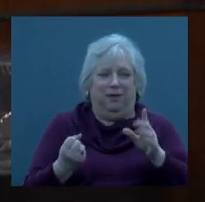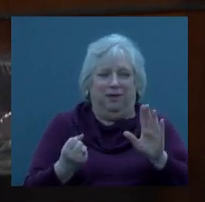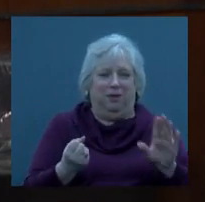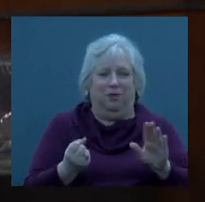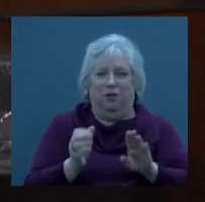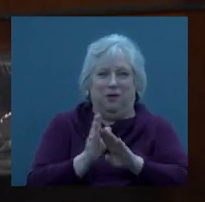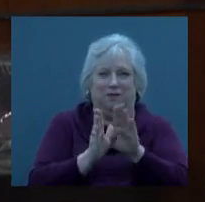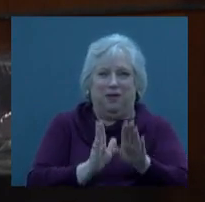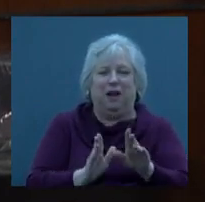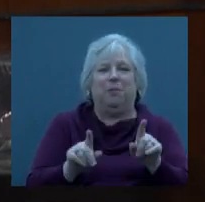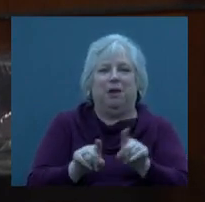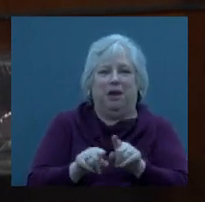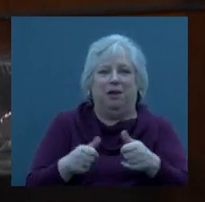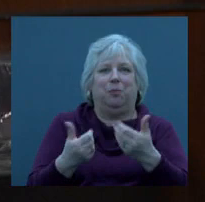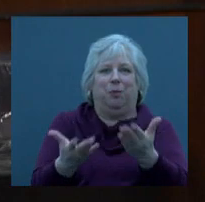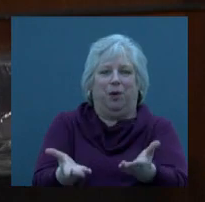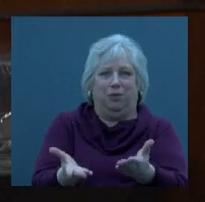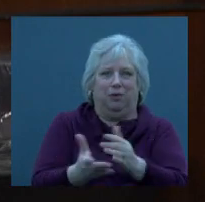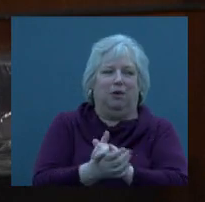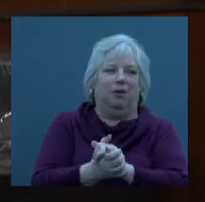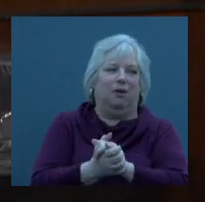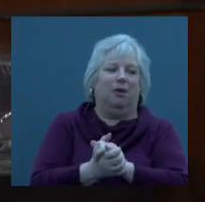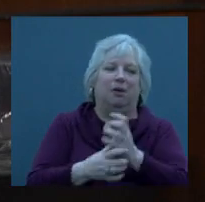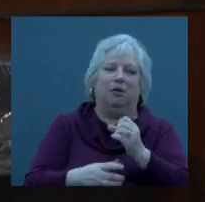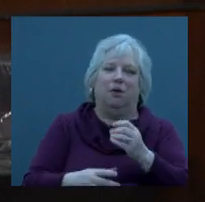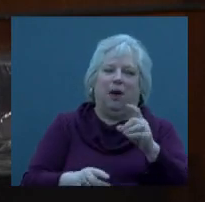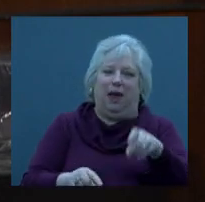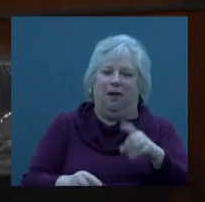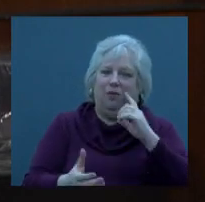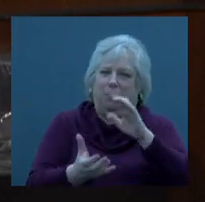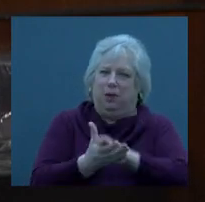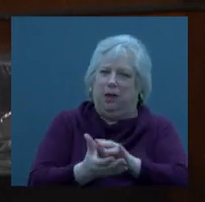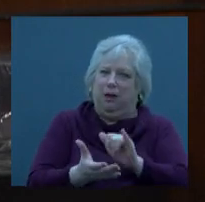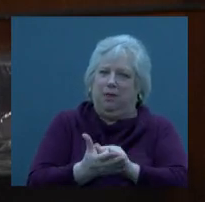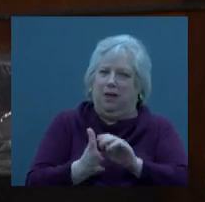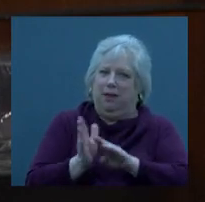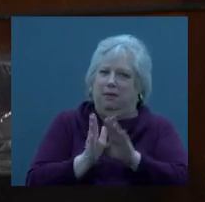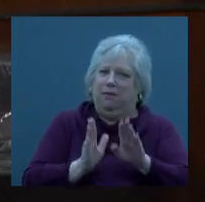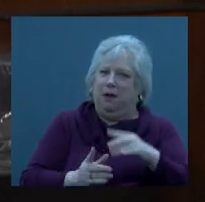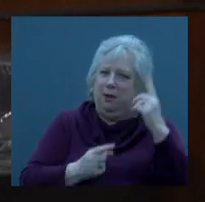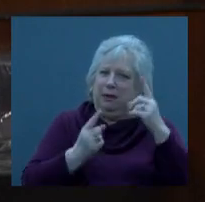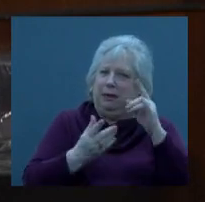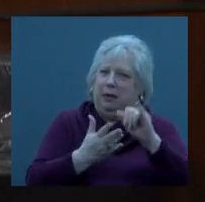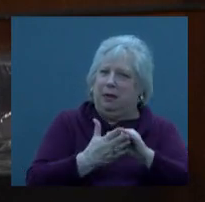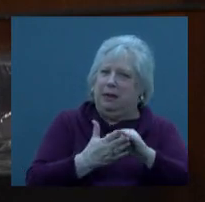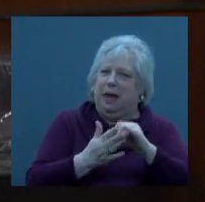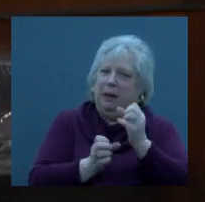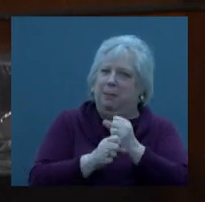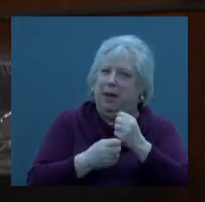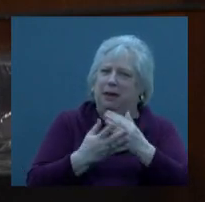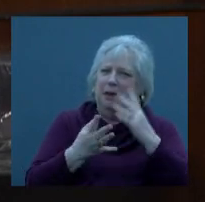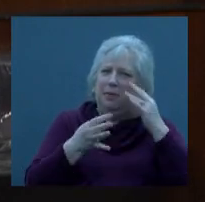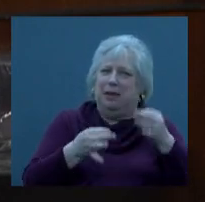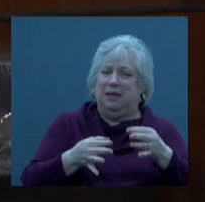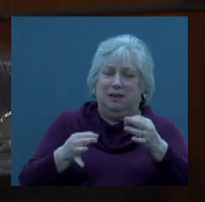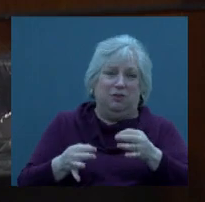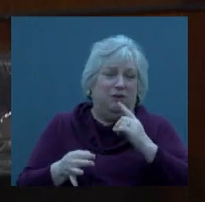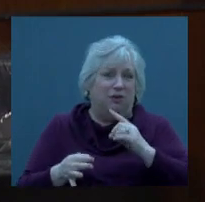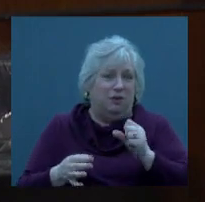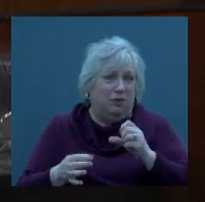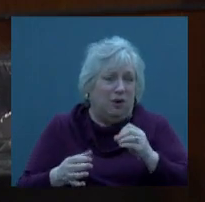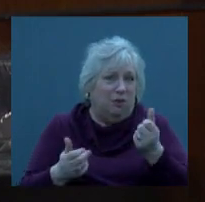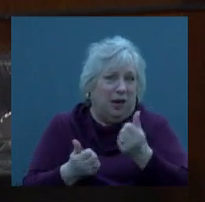development as proposed. And so I have to believe that the developer has considered that and come to some conclusion. So is there anything you can tell